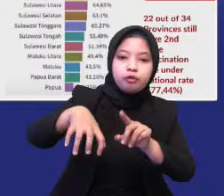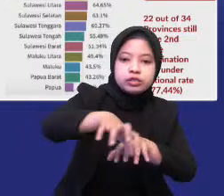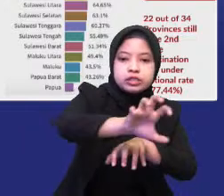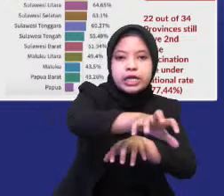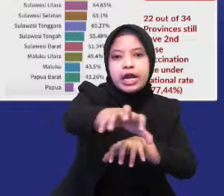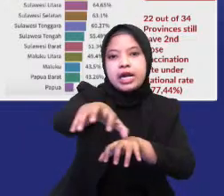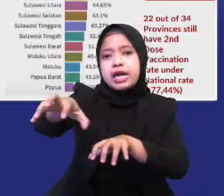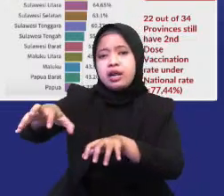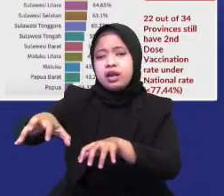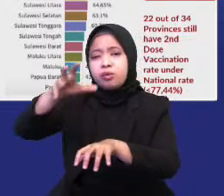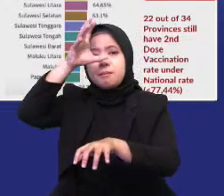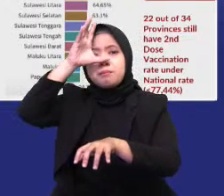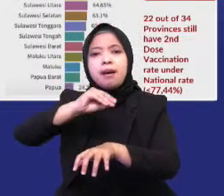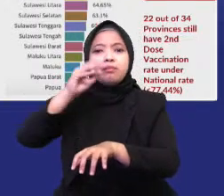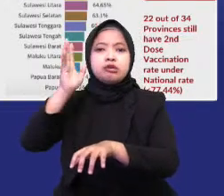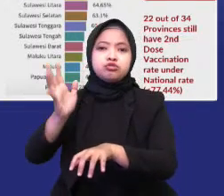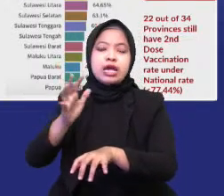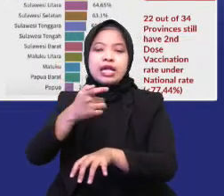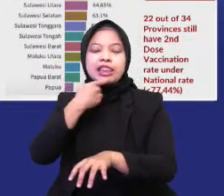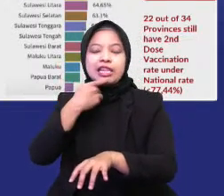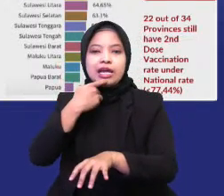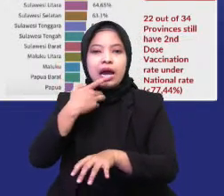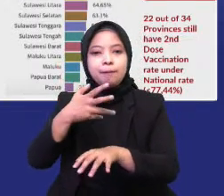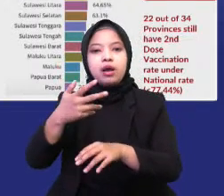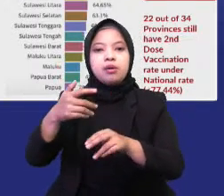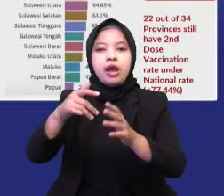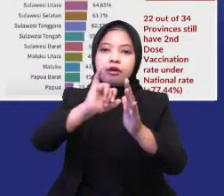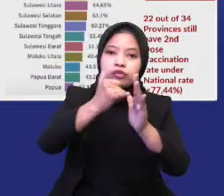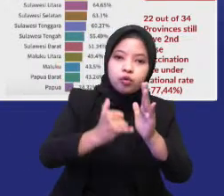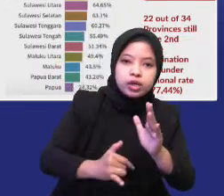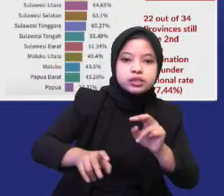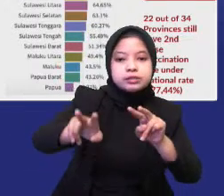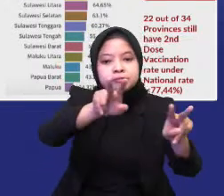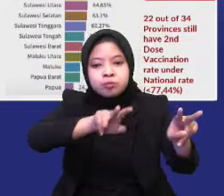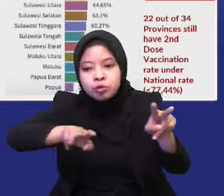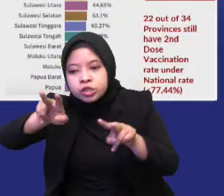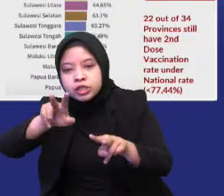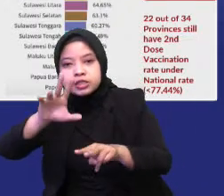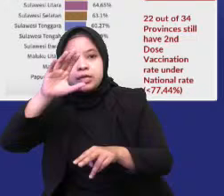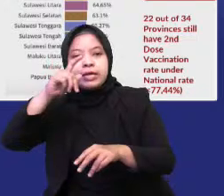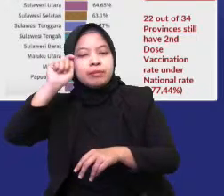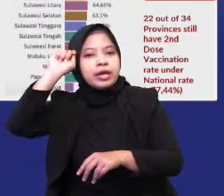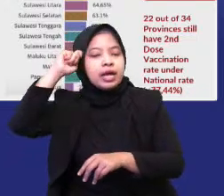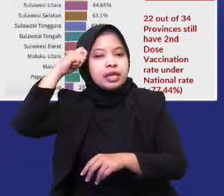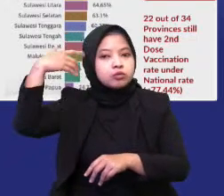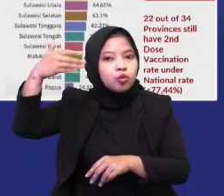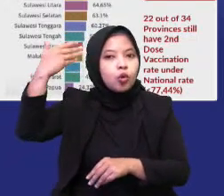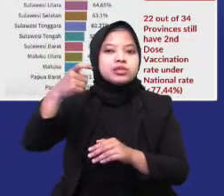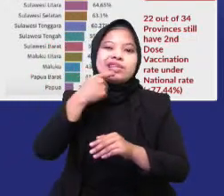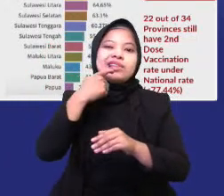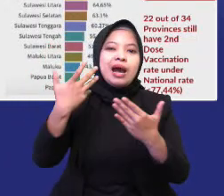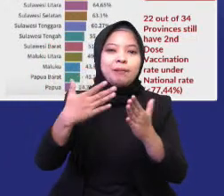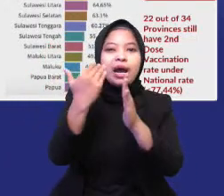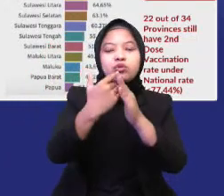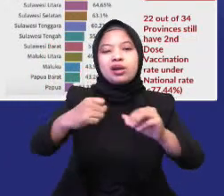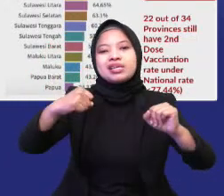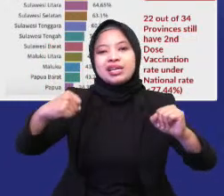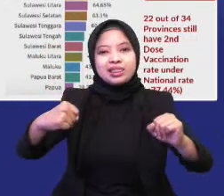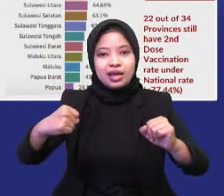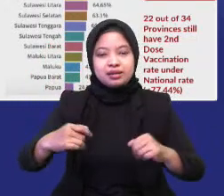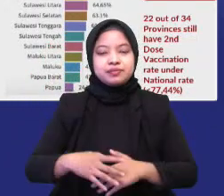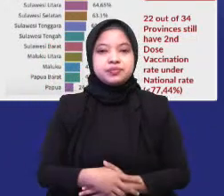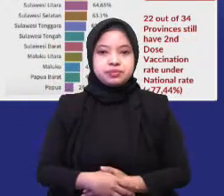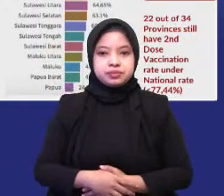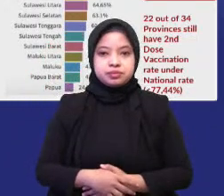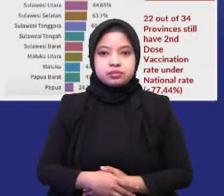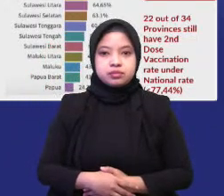case indicators also need to continue to monitor and improve community discipline in their regions, while continuing